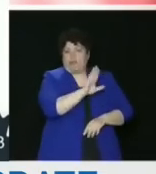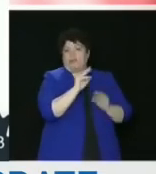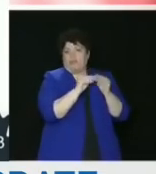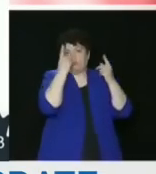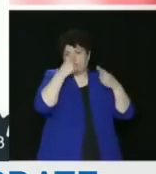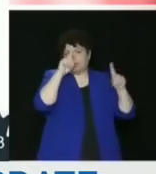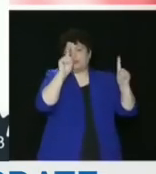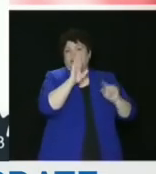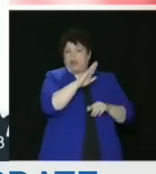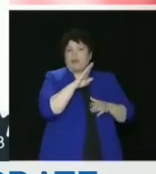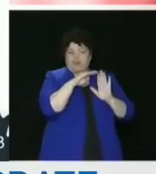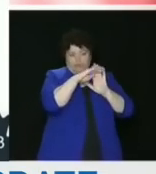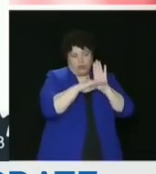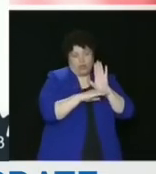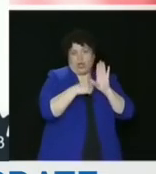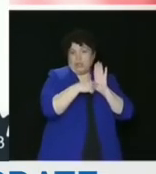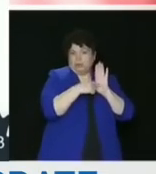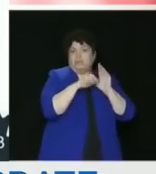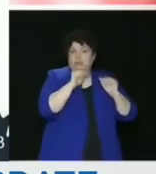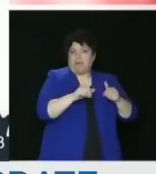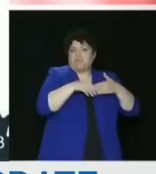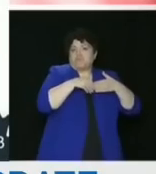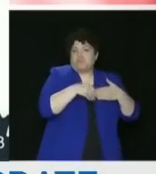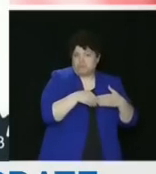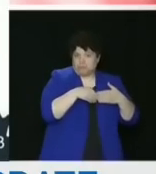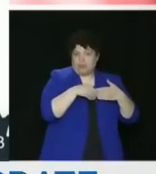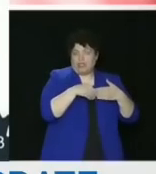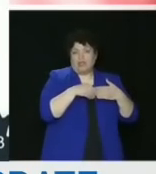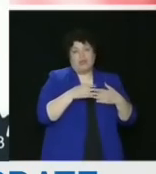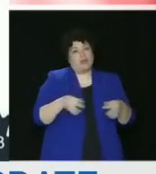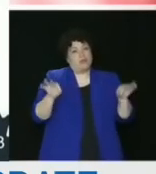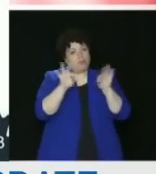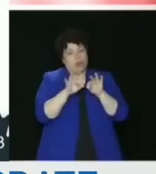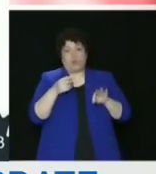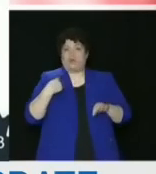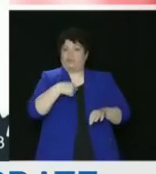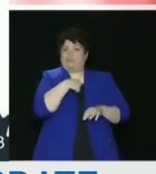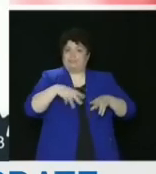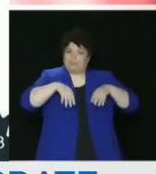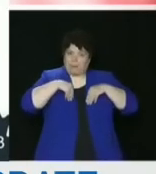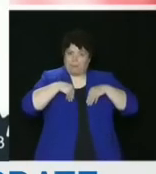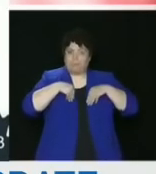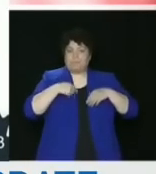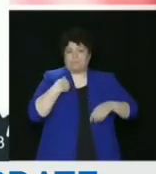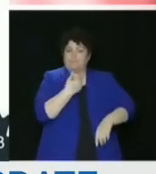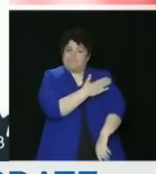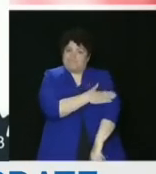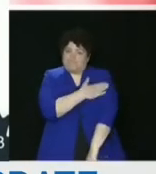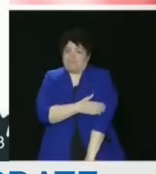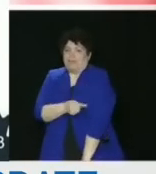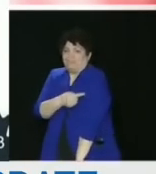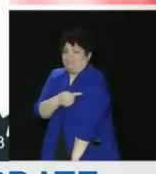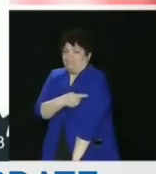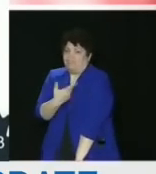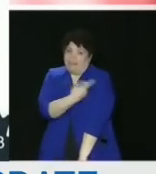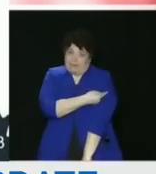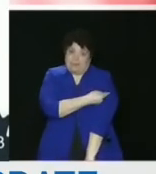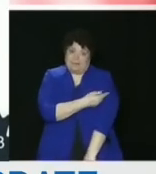lift restrictive public health measures. This is why it is so important to roll up our sleeves and get vaccinated.